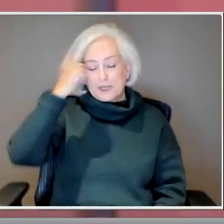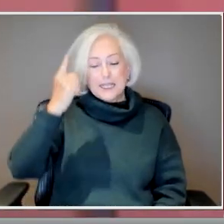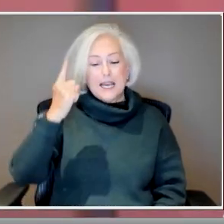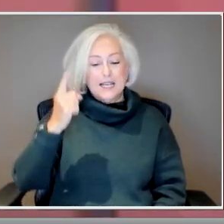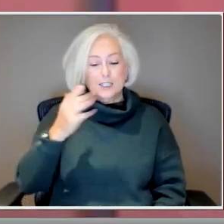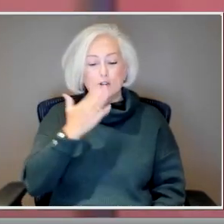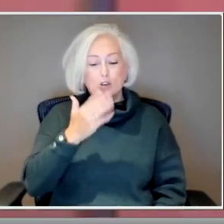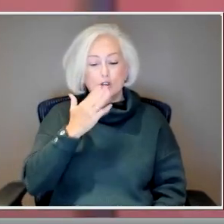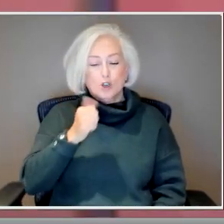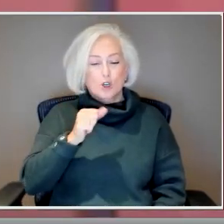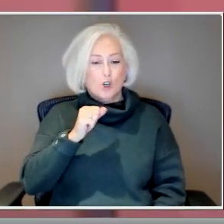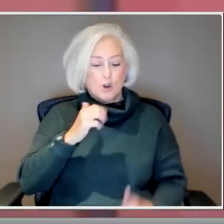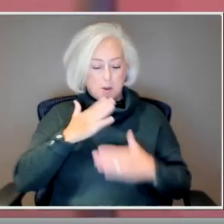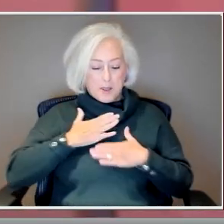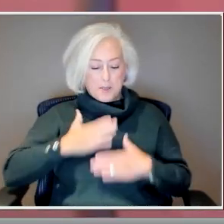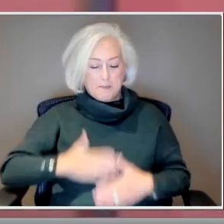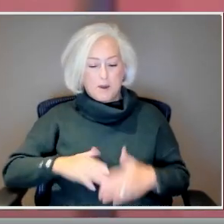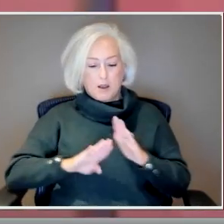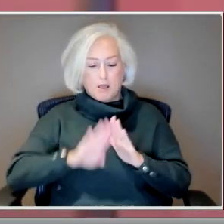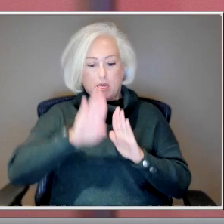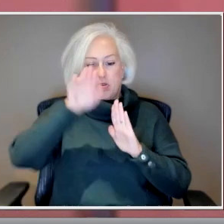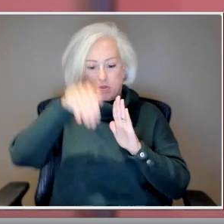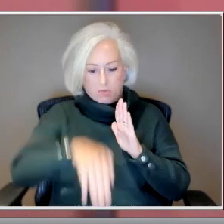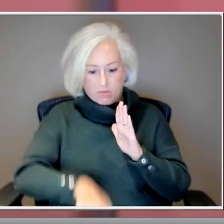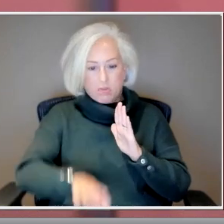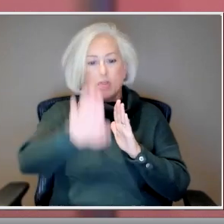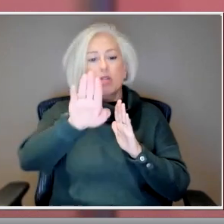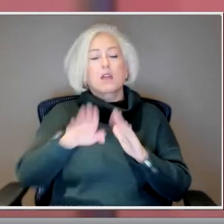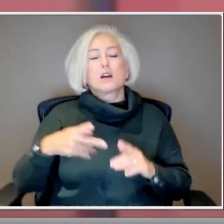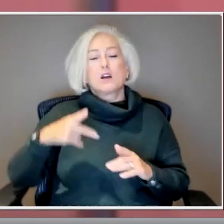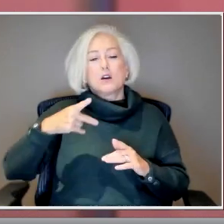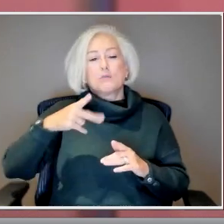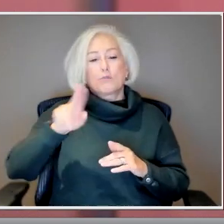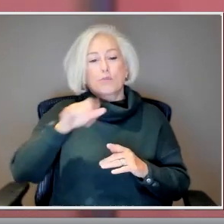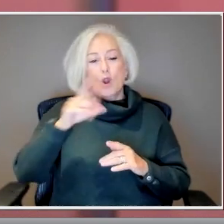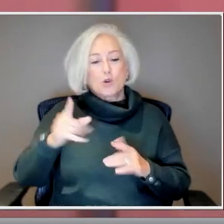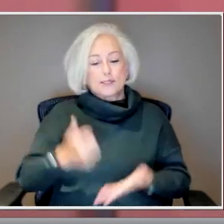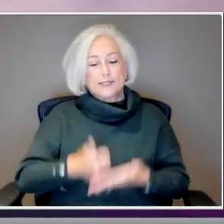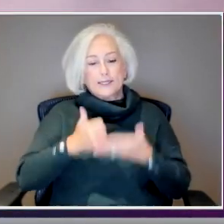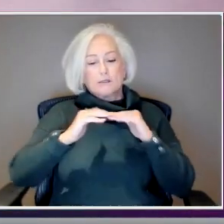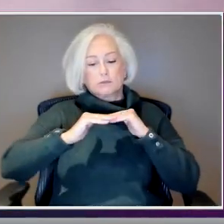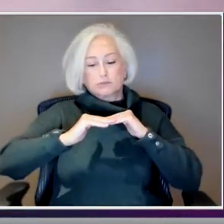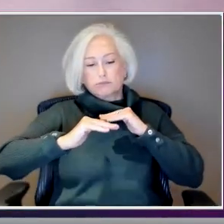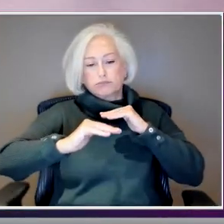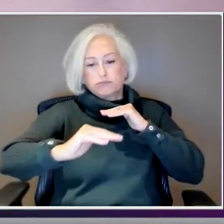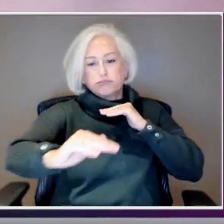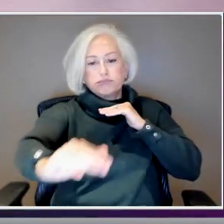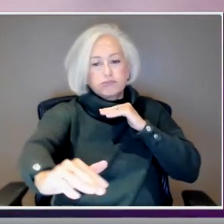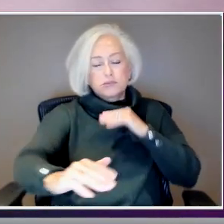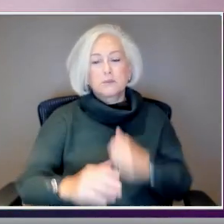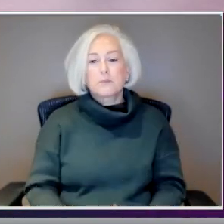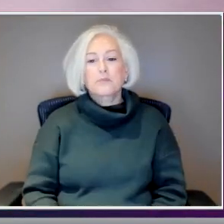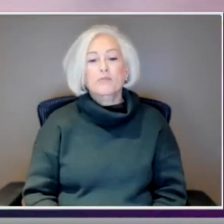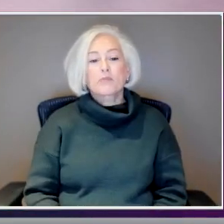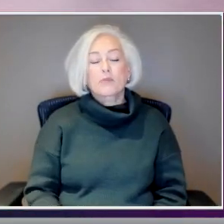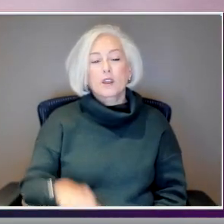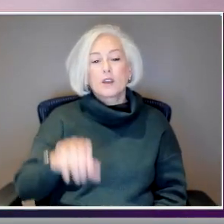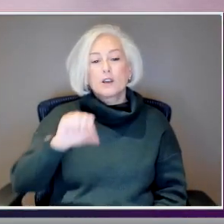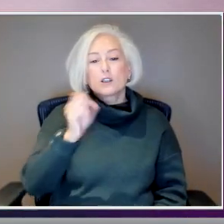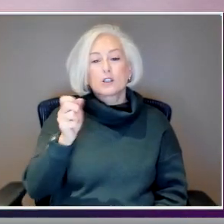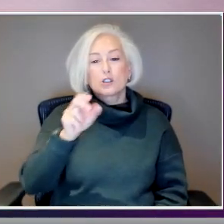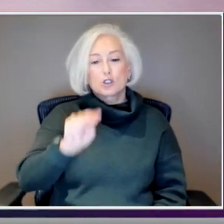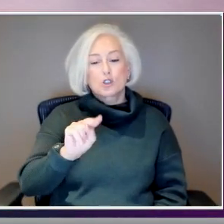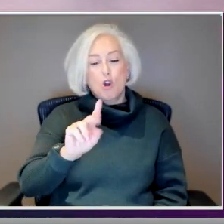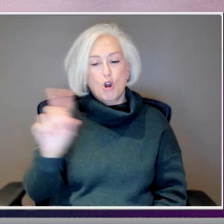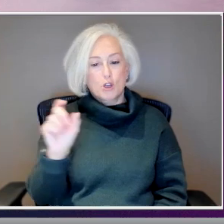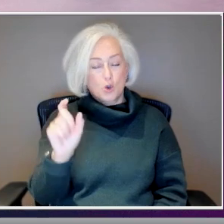that you would with protein, so that kind of stabilizes your levels. Sean Curry has a question.